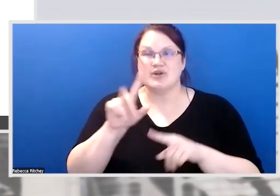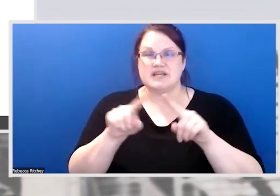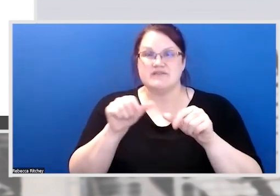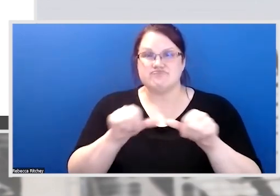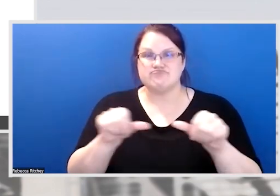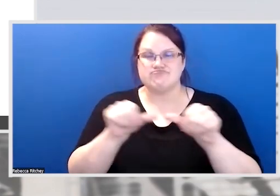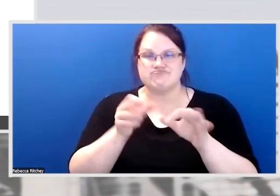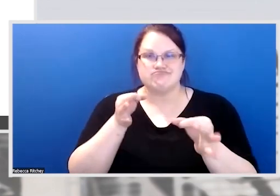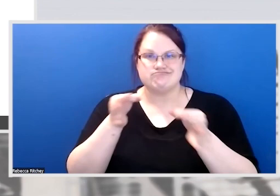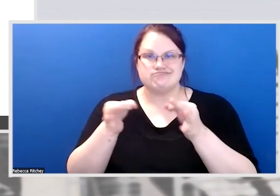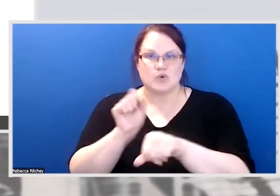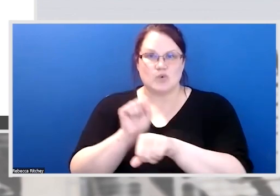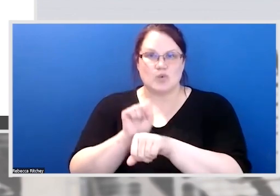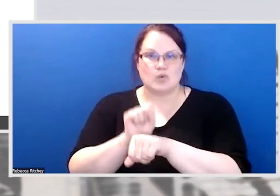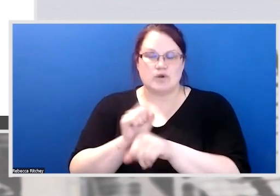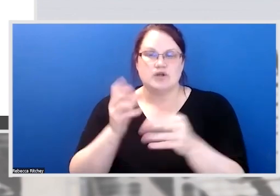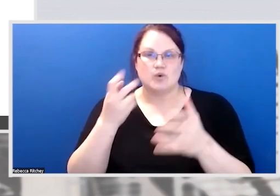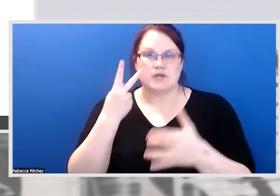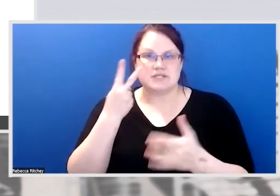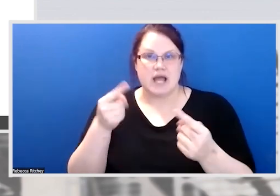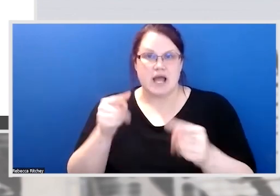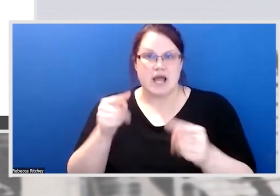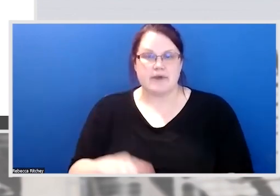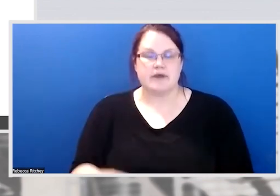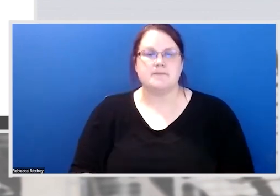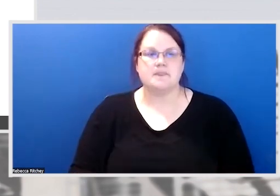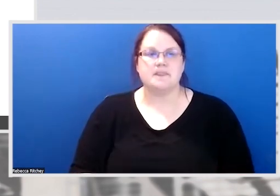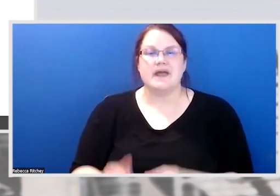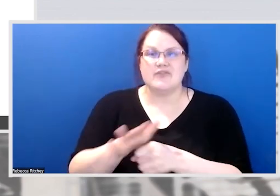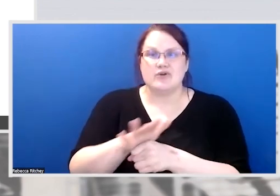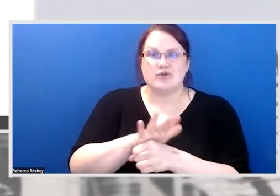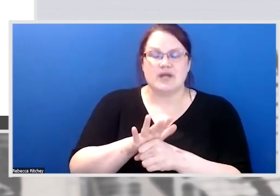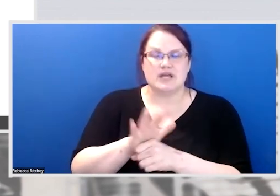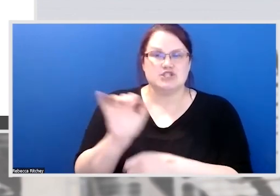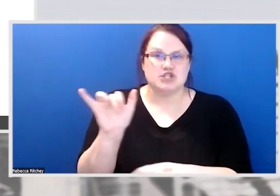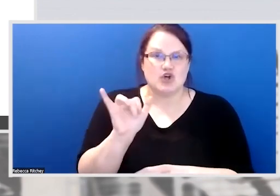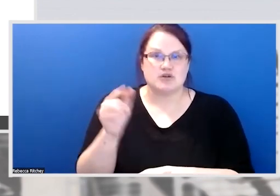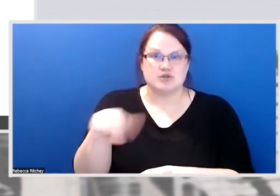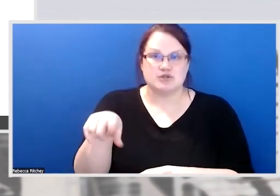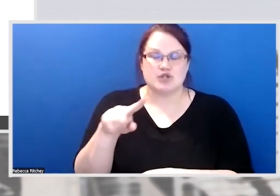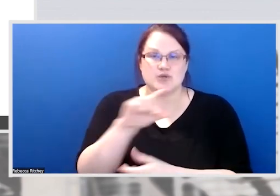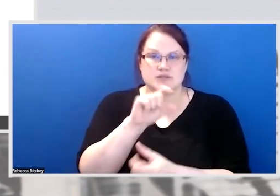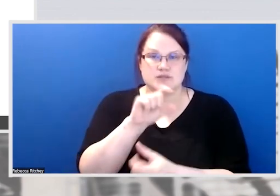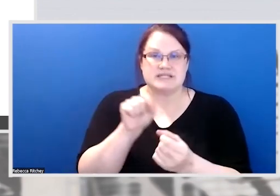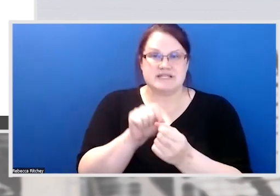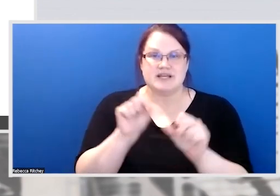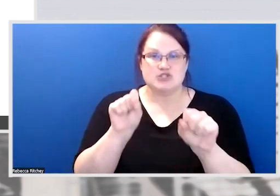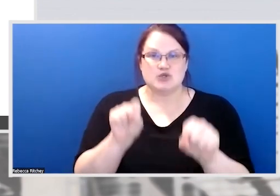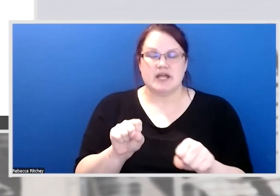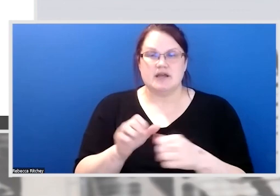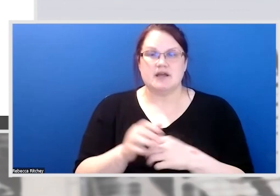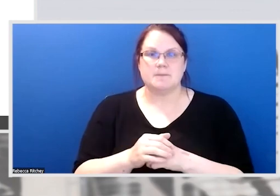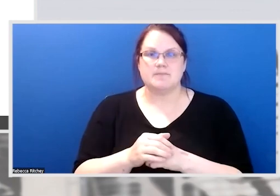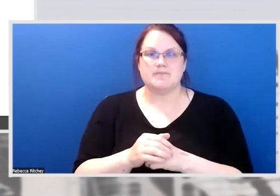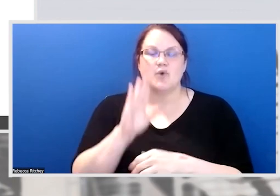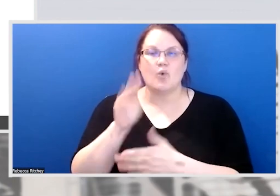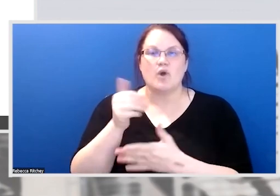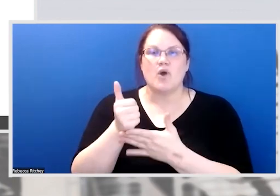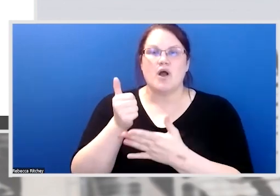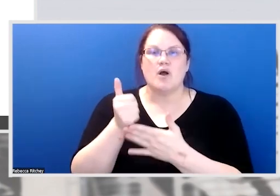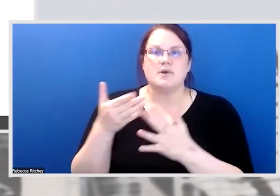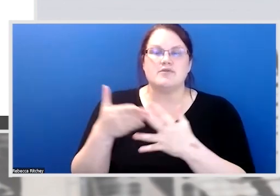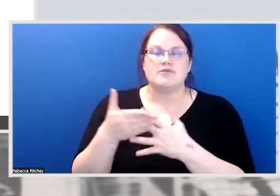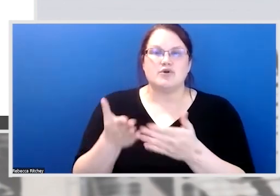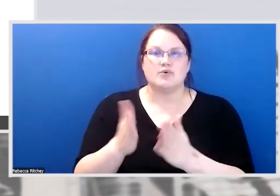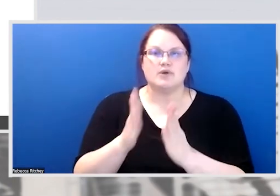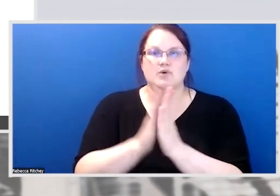description of the work that you want to see happen and also the location. Be as specific as you can with the location. That's going to help us route the request to